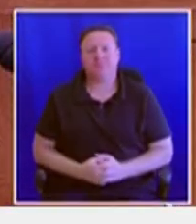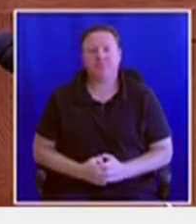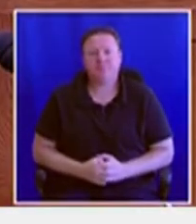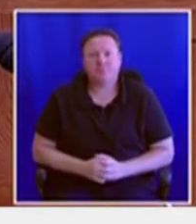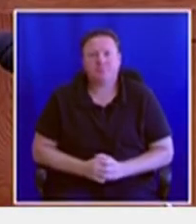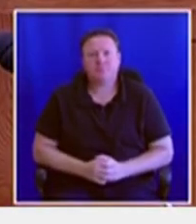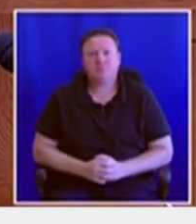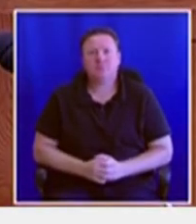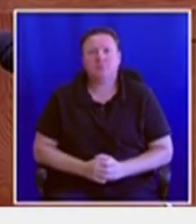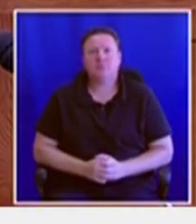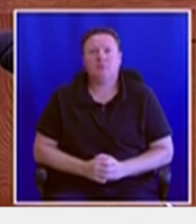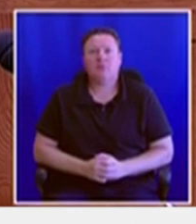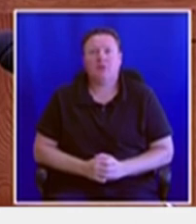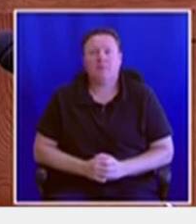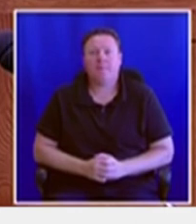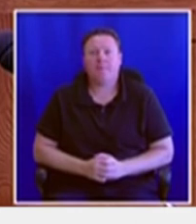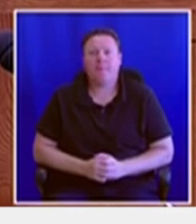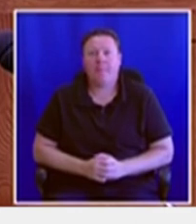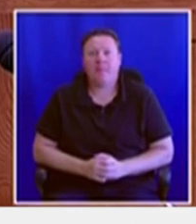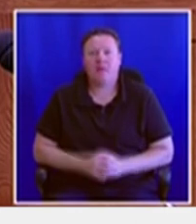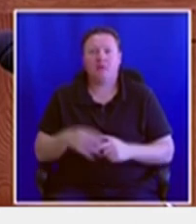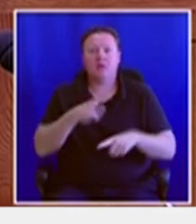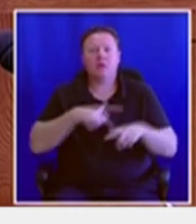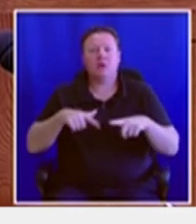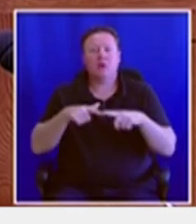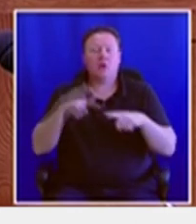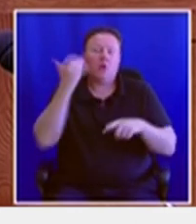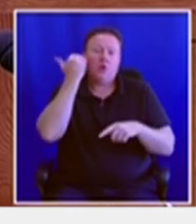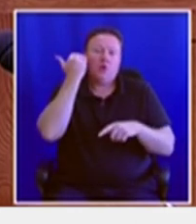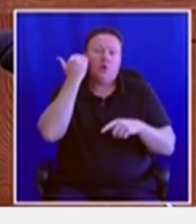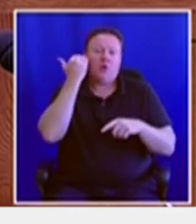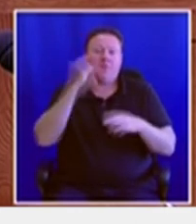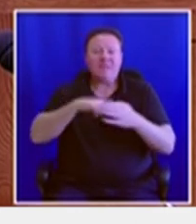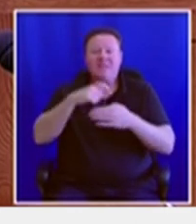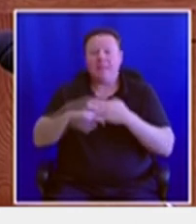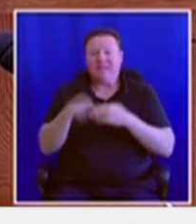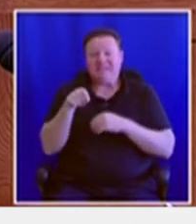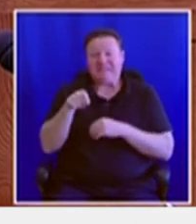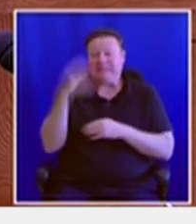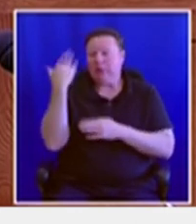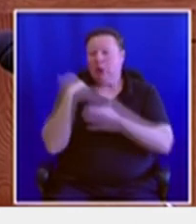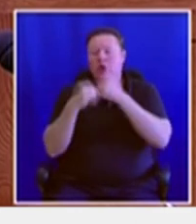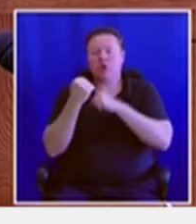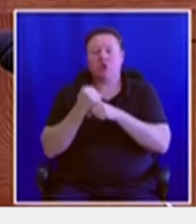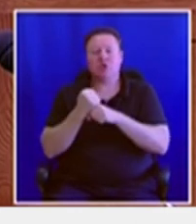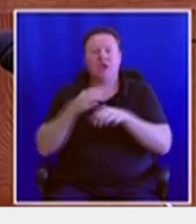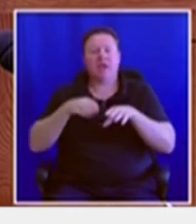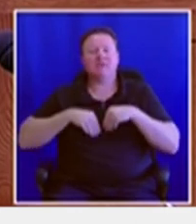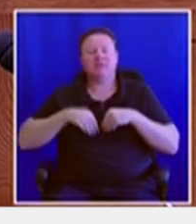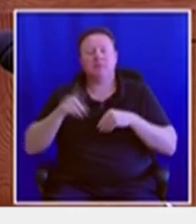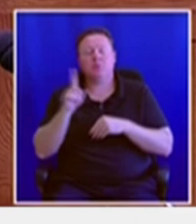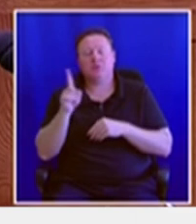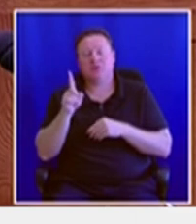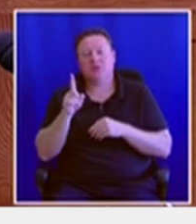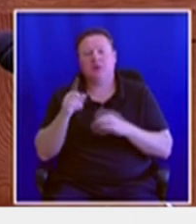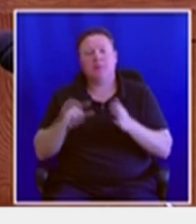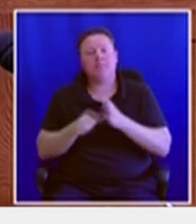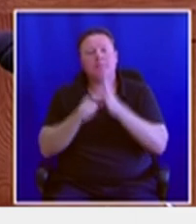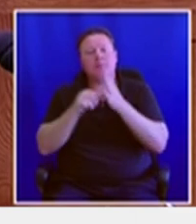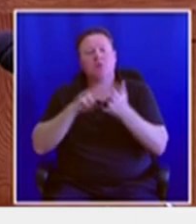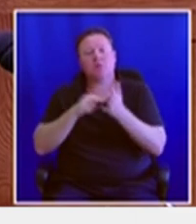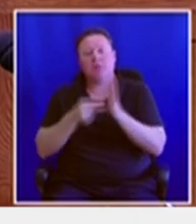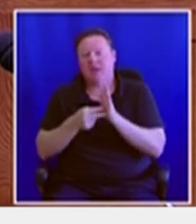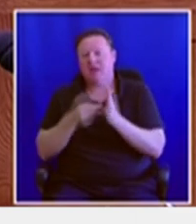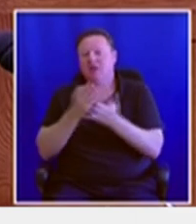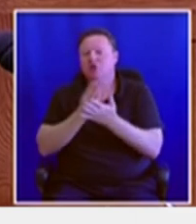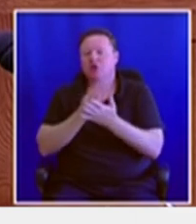One of the resolutions taken at the local government summit last year was that the master plan should be shared